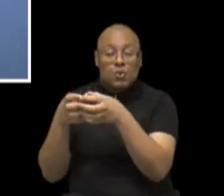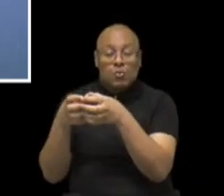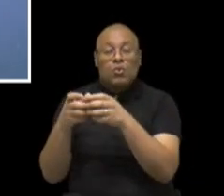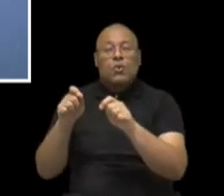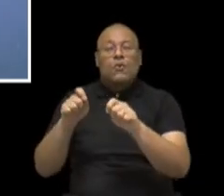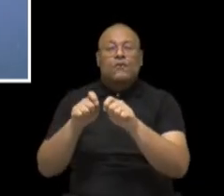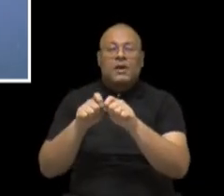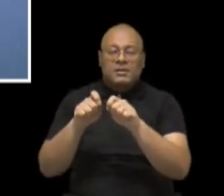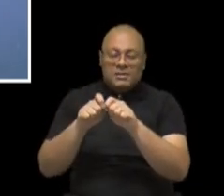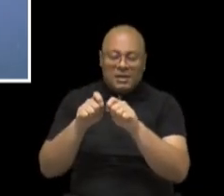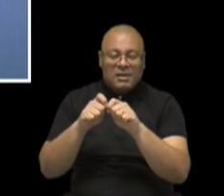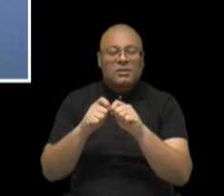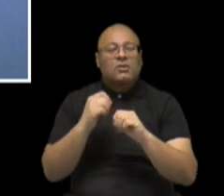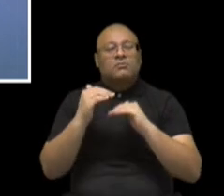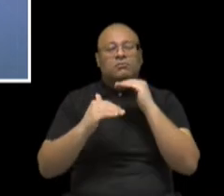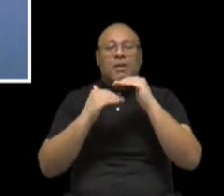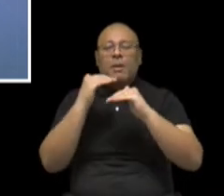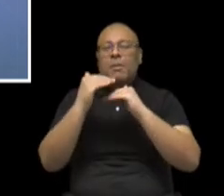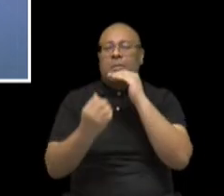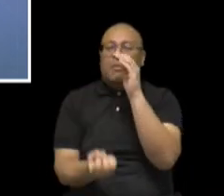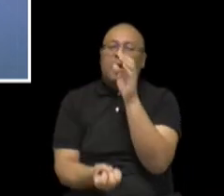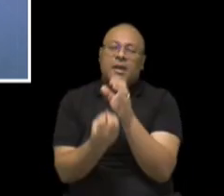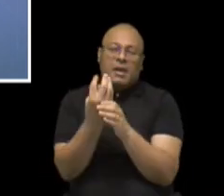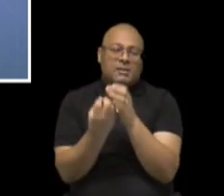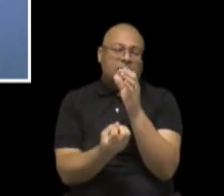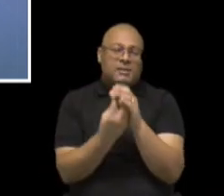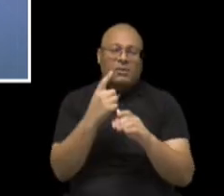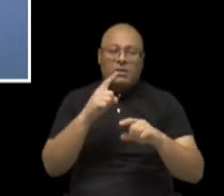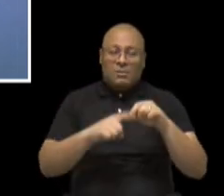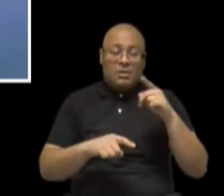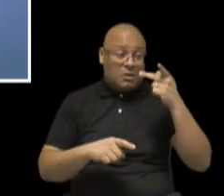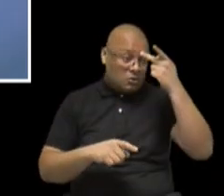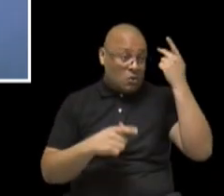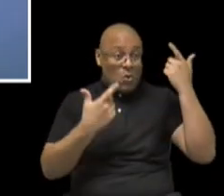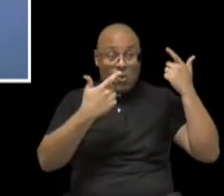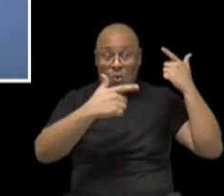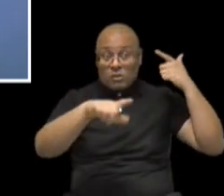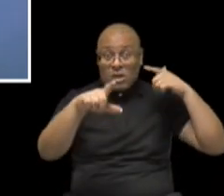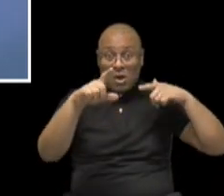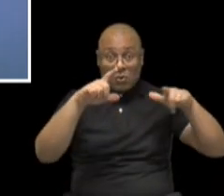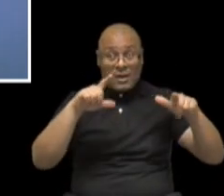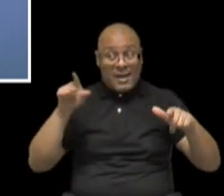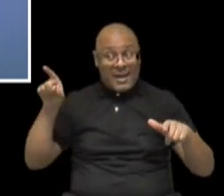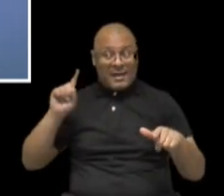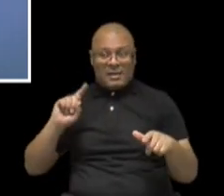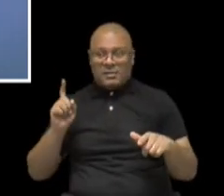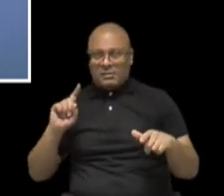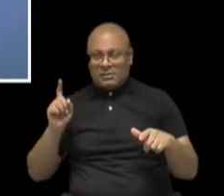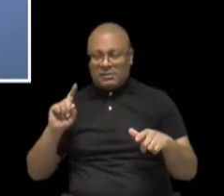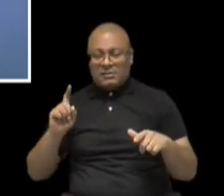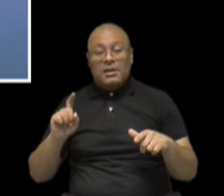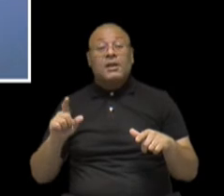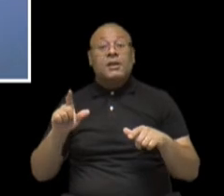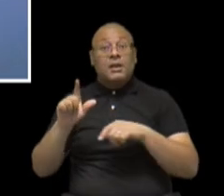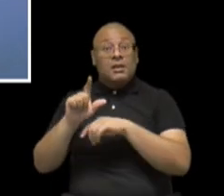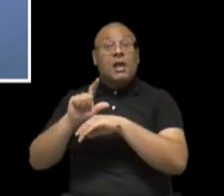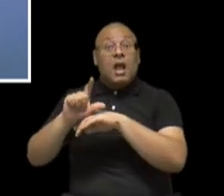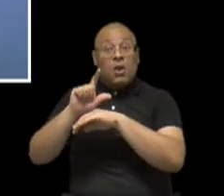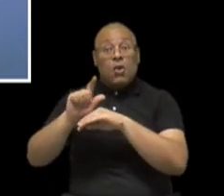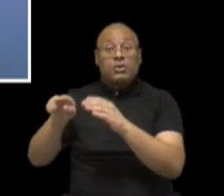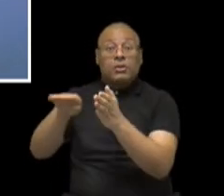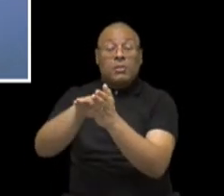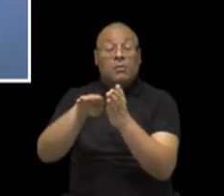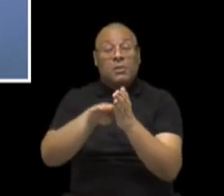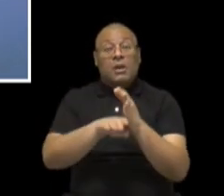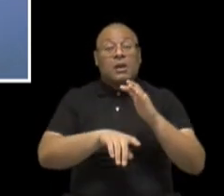fazendo todo esse desenvolvimento dessas peças, feitas por outras pessoas que não por ela, e que chegam nas lojas. Então, são